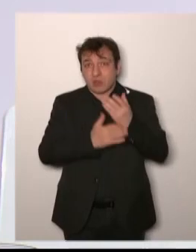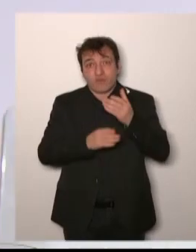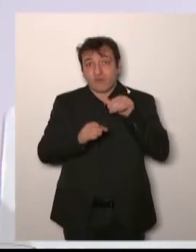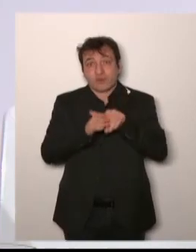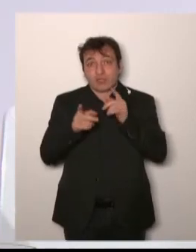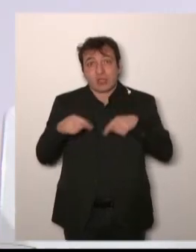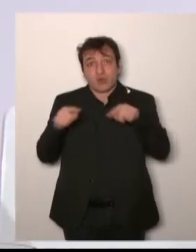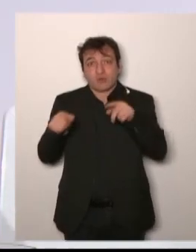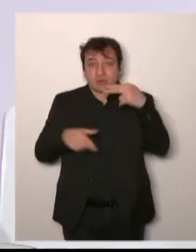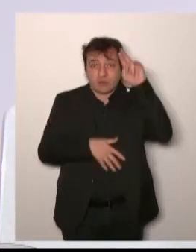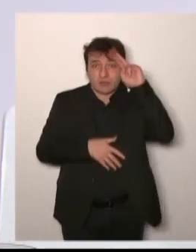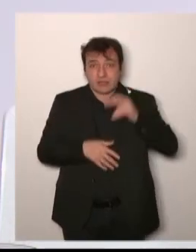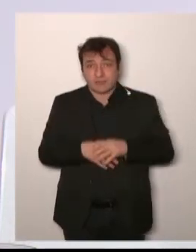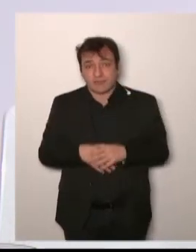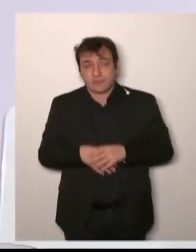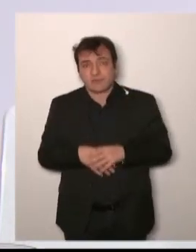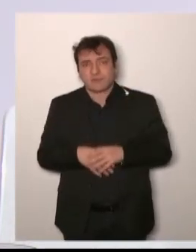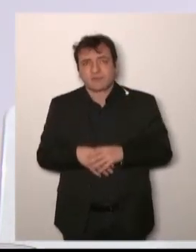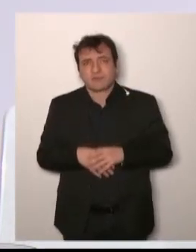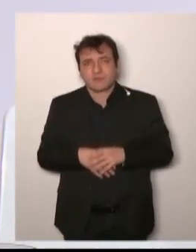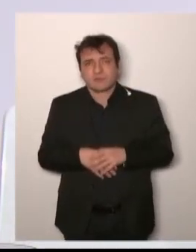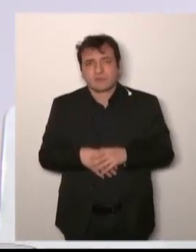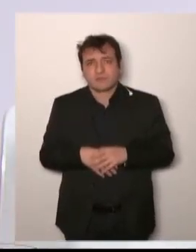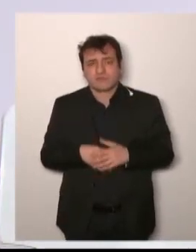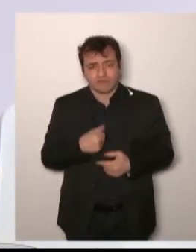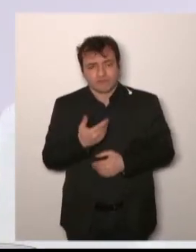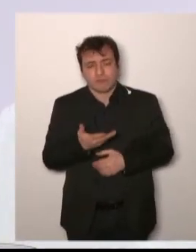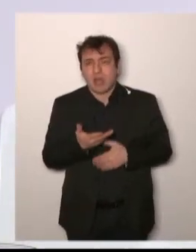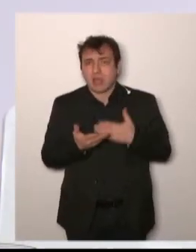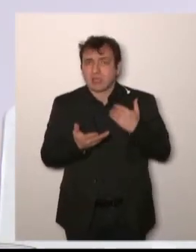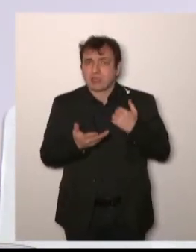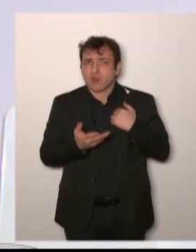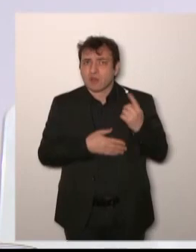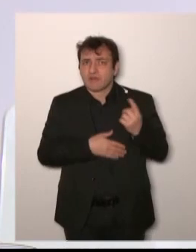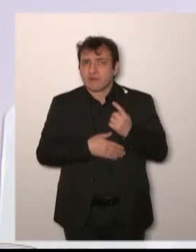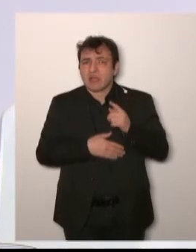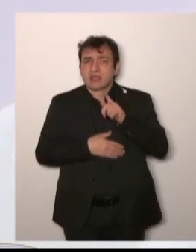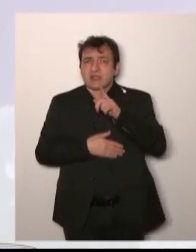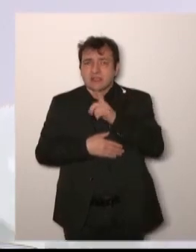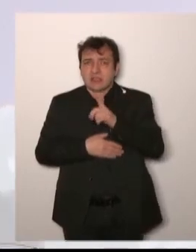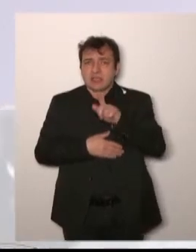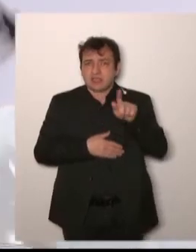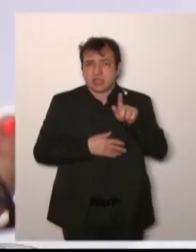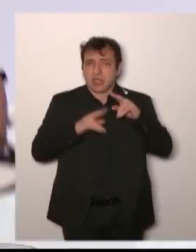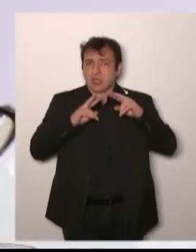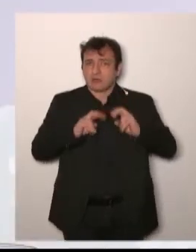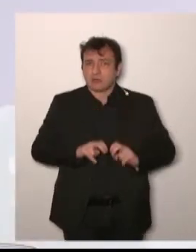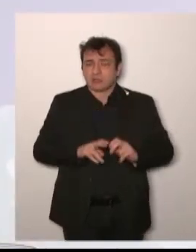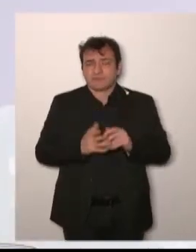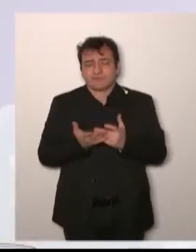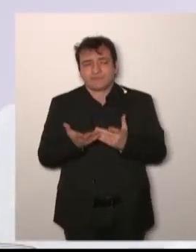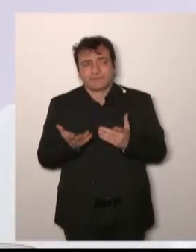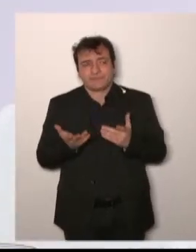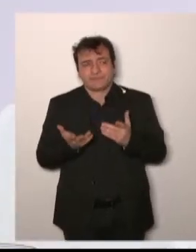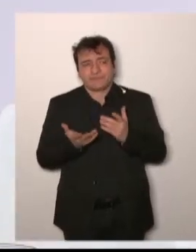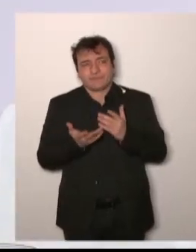novelty within the house where I come from, which is DG Research, because within the Horizon